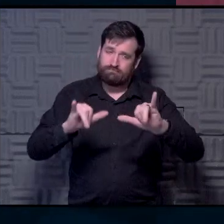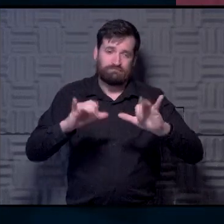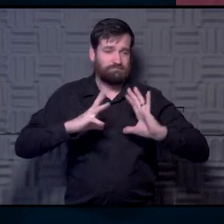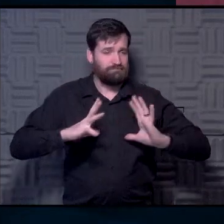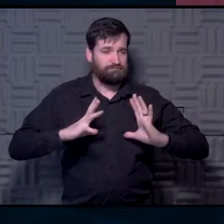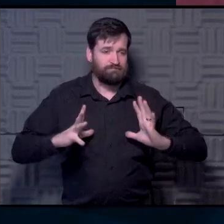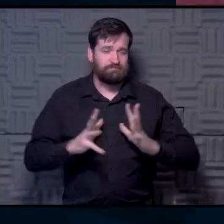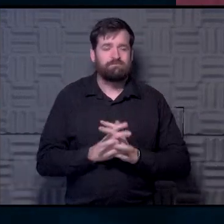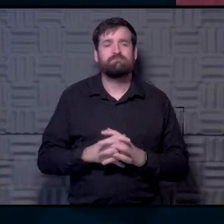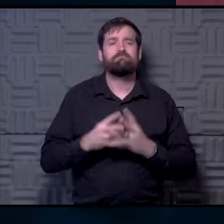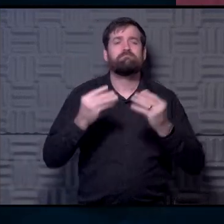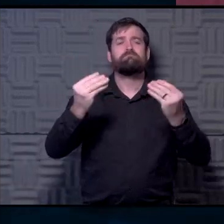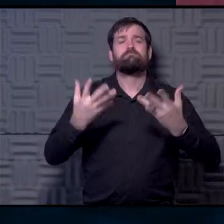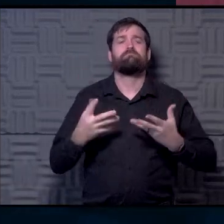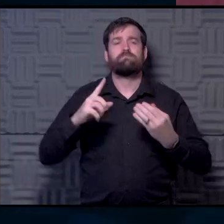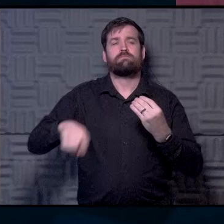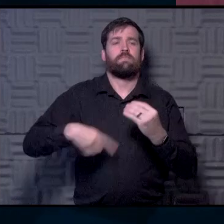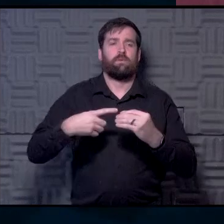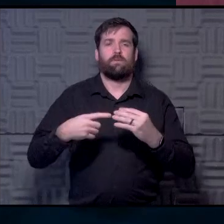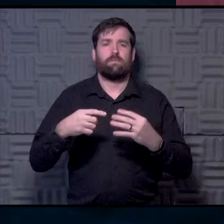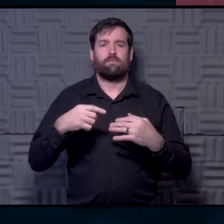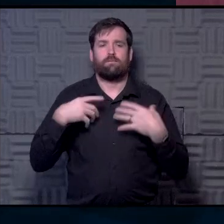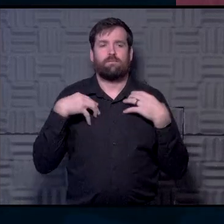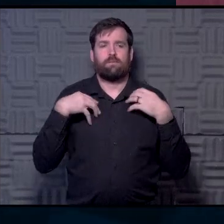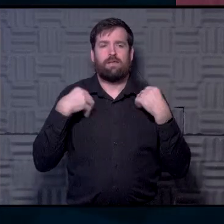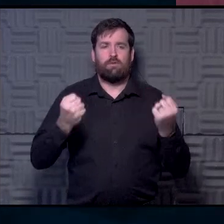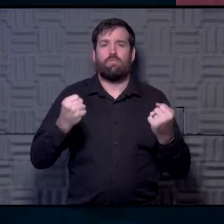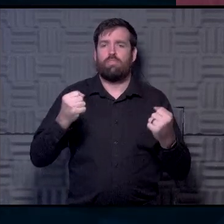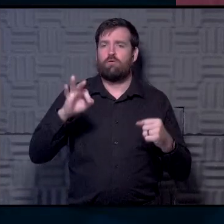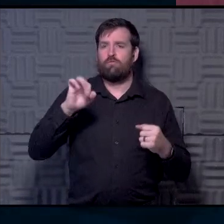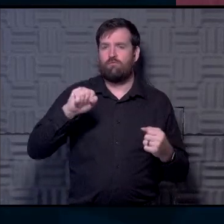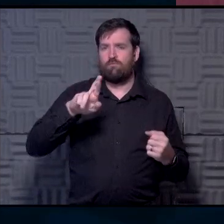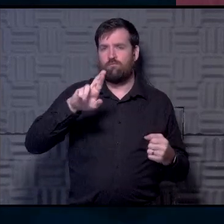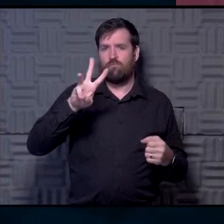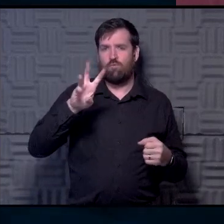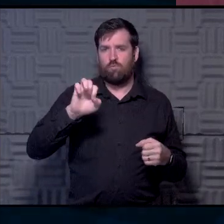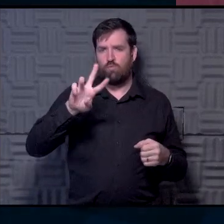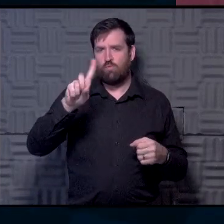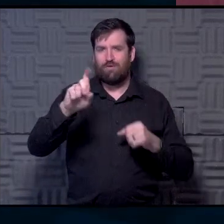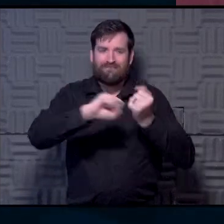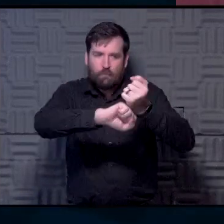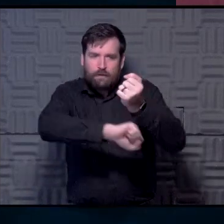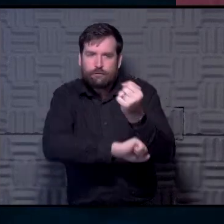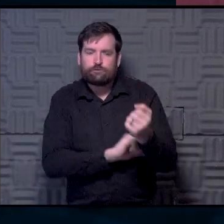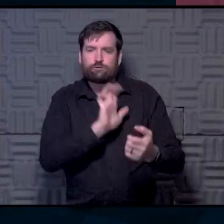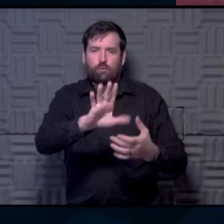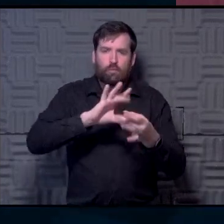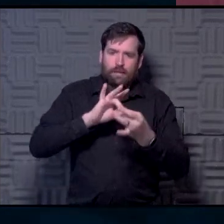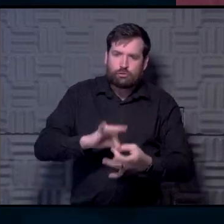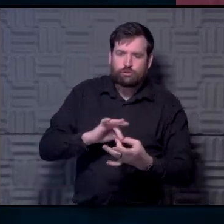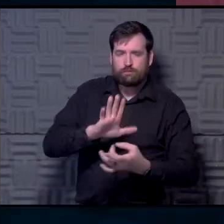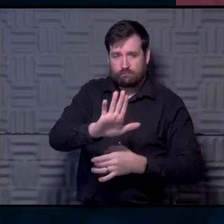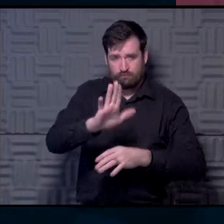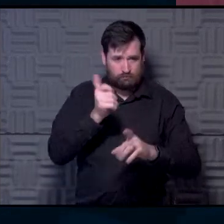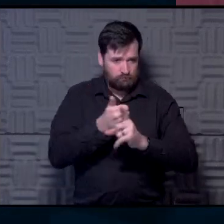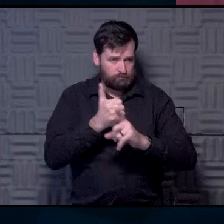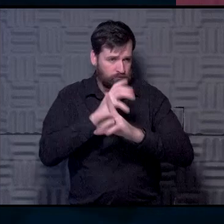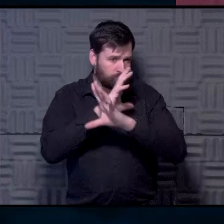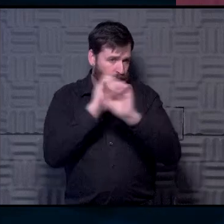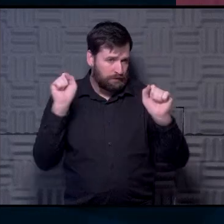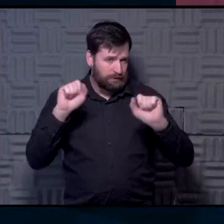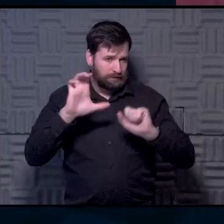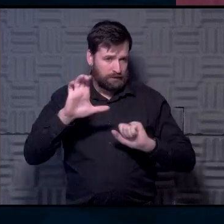Yep. All right, so tell us a little bit about what Health Forward Foundation is doing and your relationship to Health Forward. I mean, as I understand, you're president and